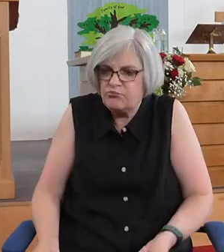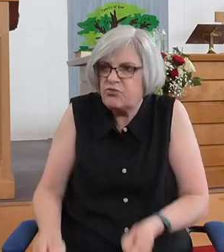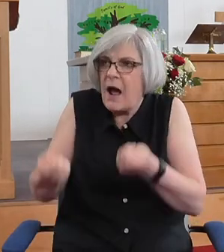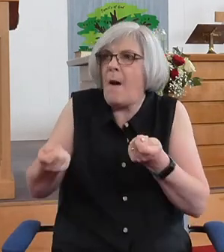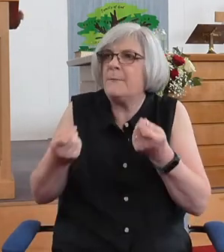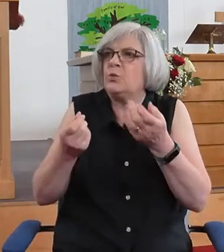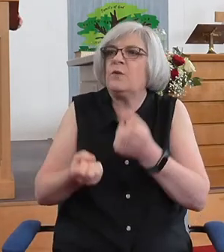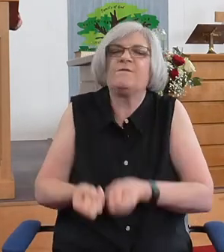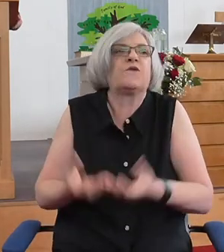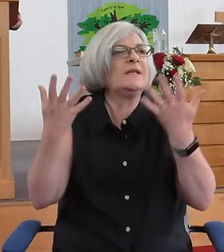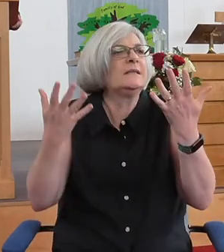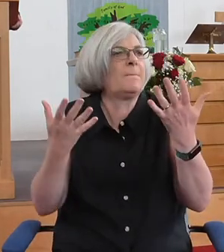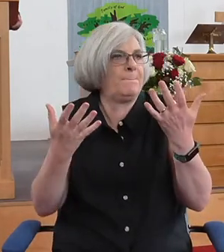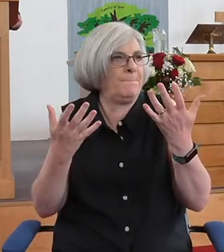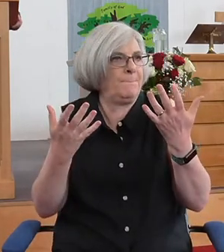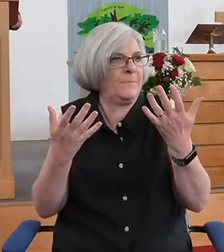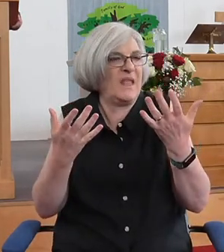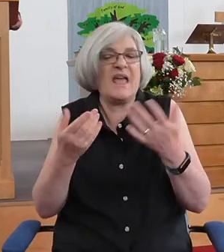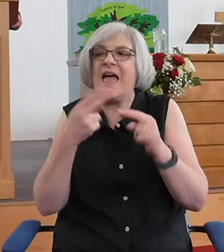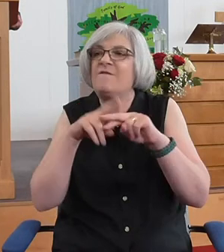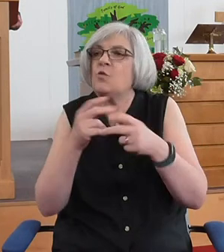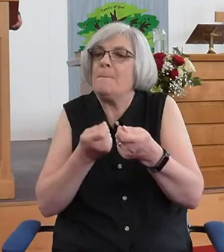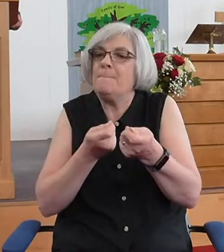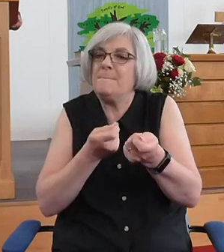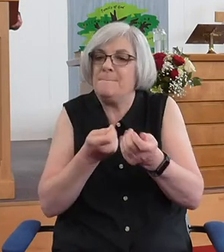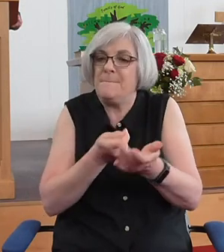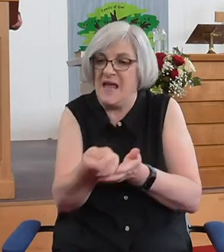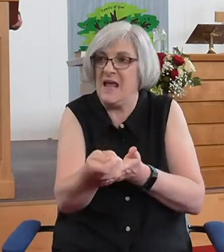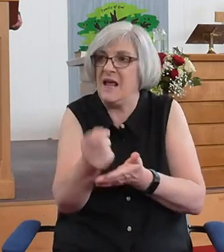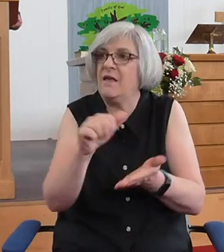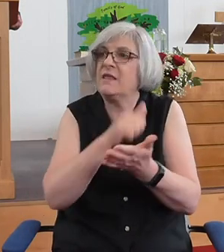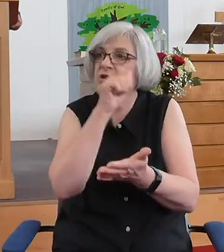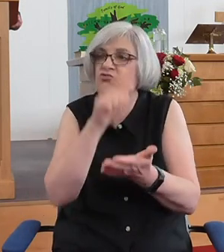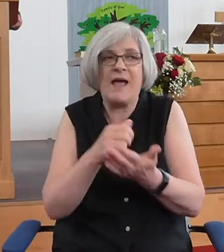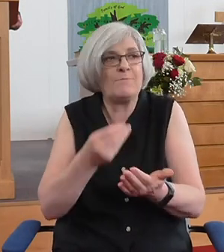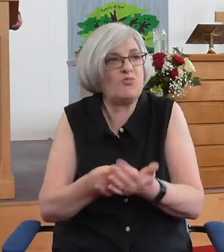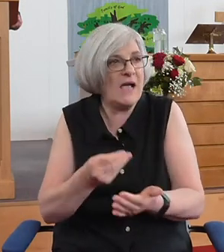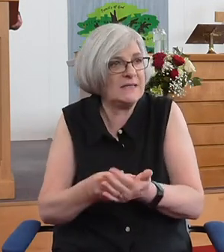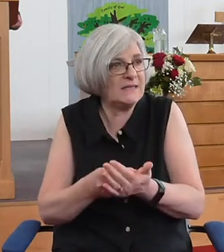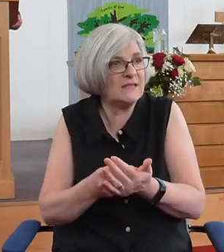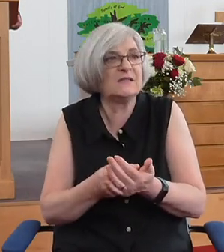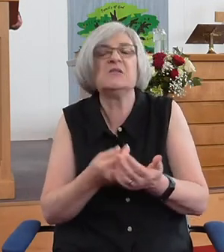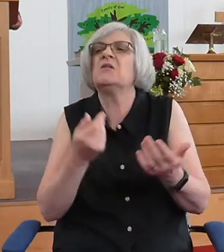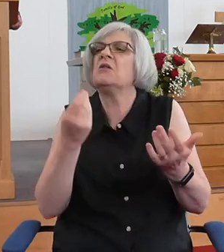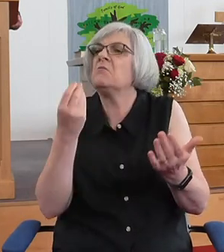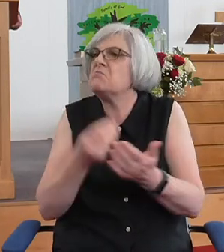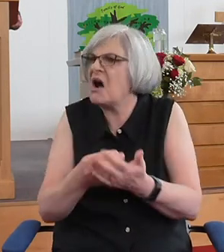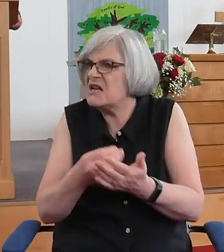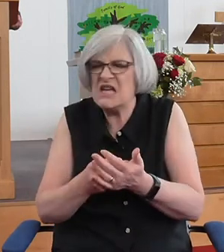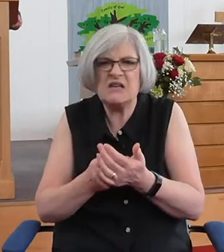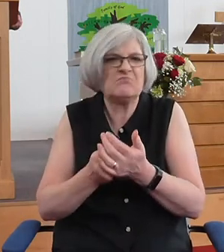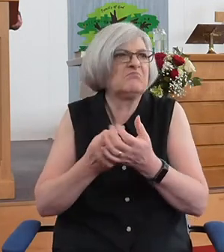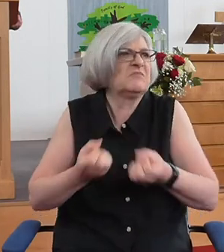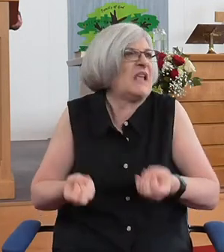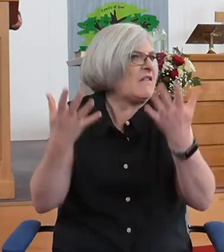freedom on payment of the relevant price, be it money, sacrifice, or blood.